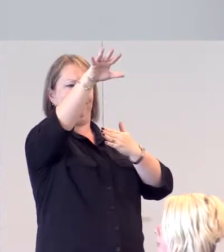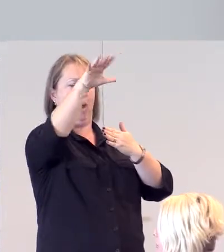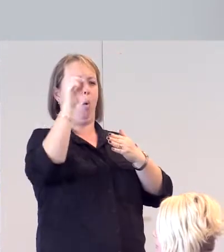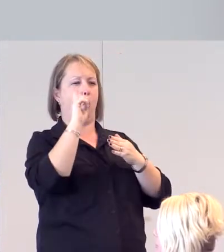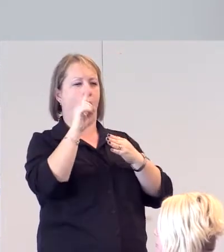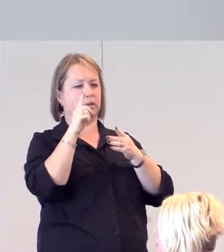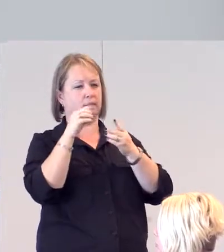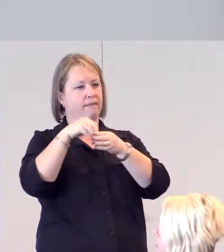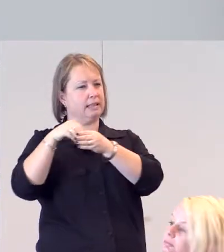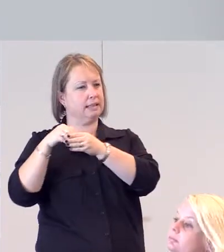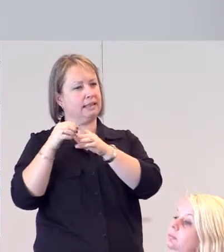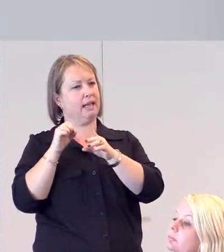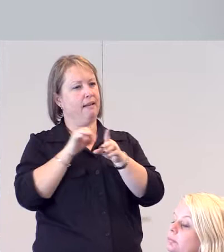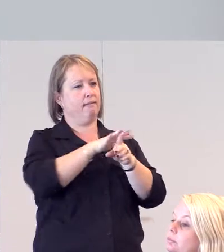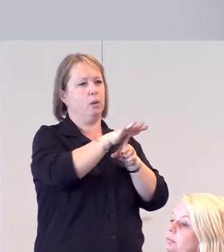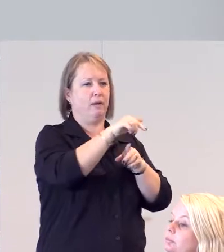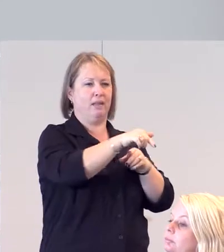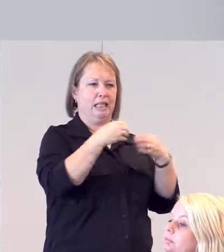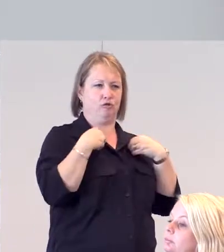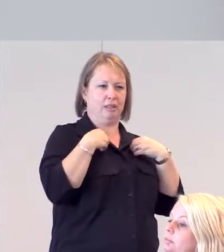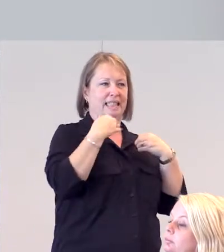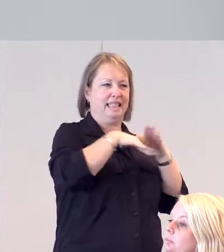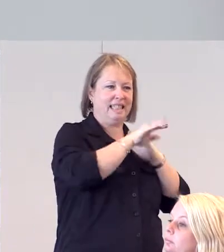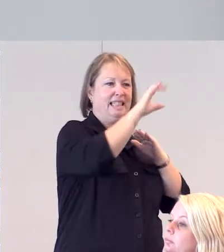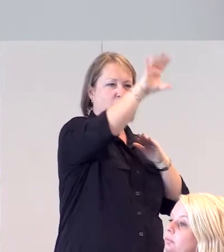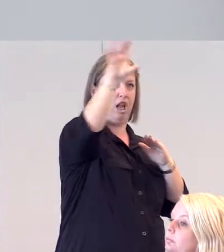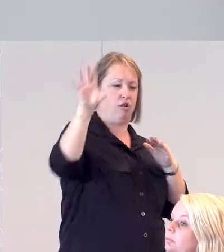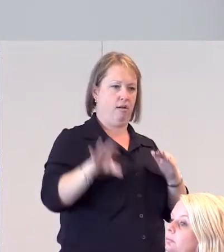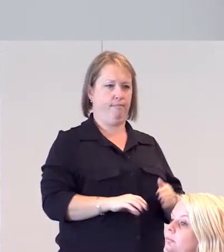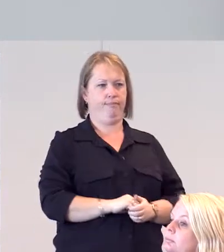affecting the industry in each of those areas.